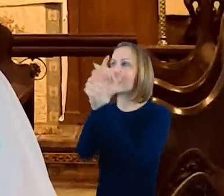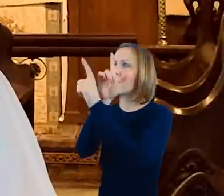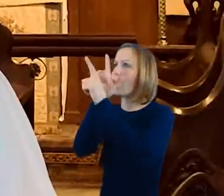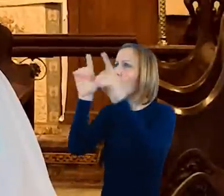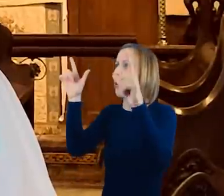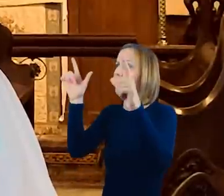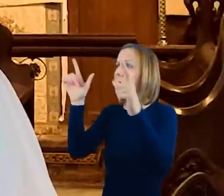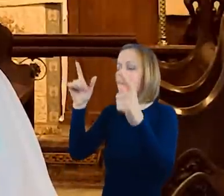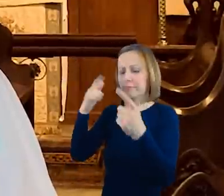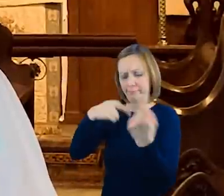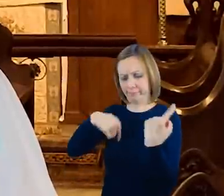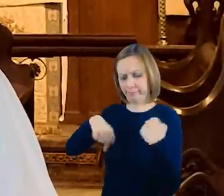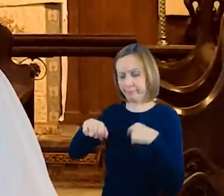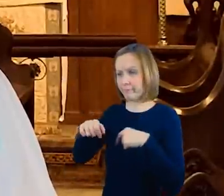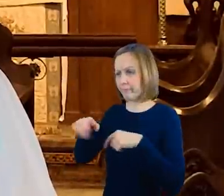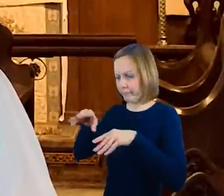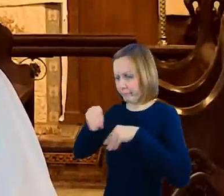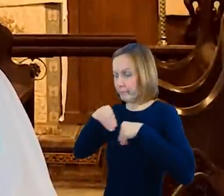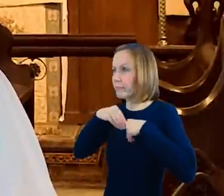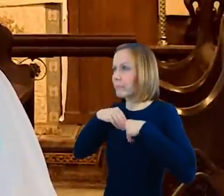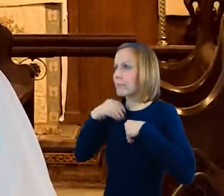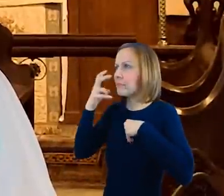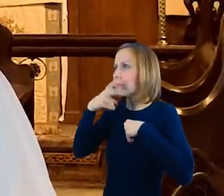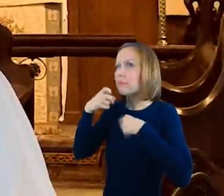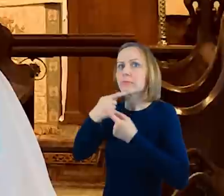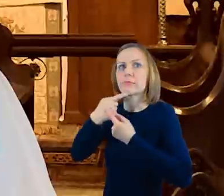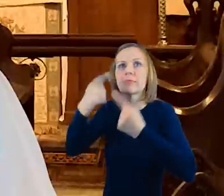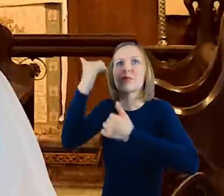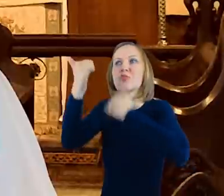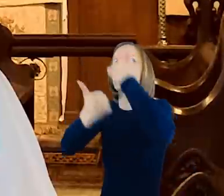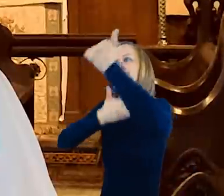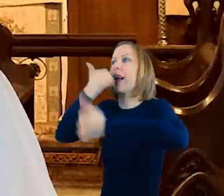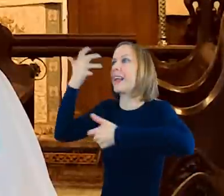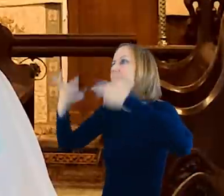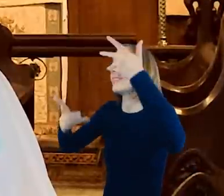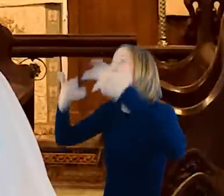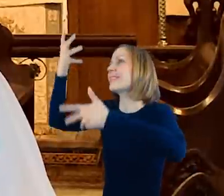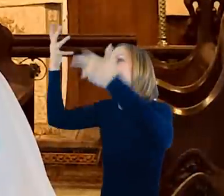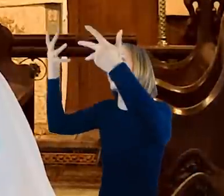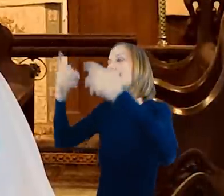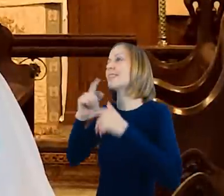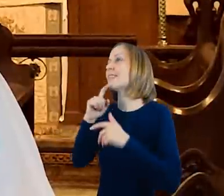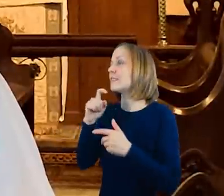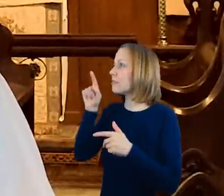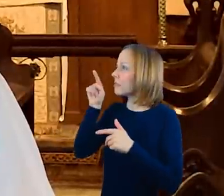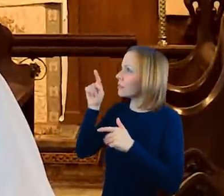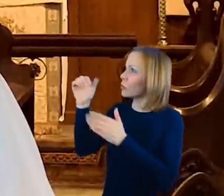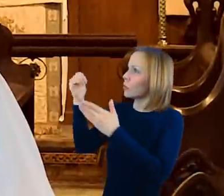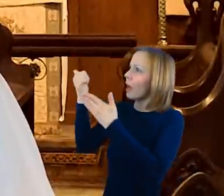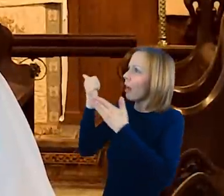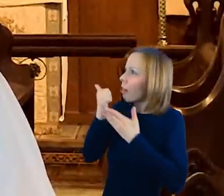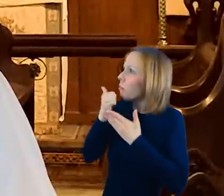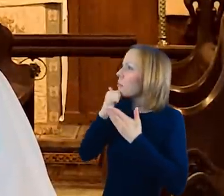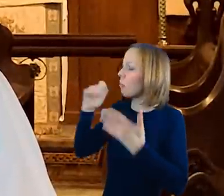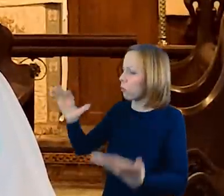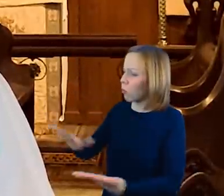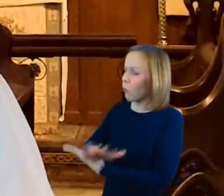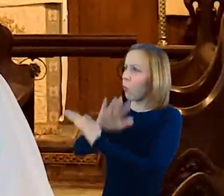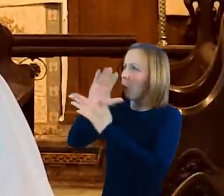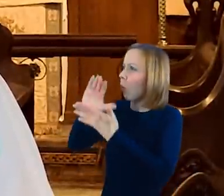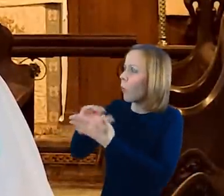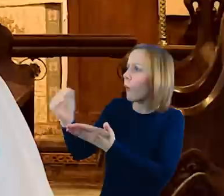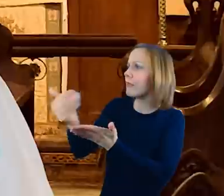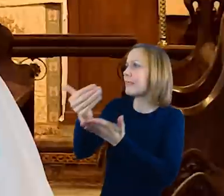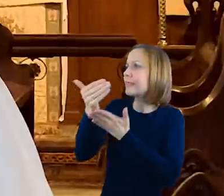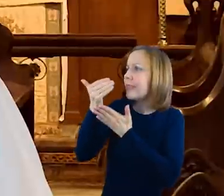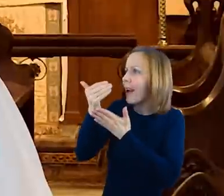our lips, and our mouth shall proclaim your praise. Give us the joy of your saving help, and